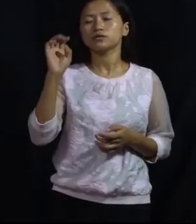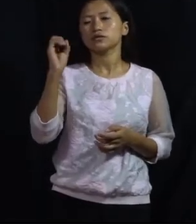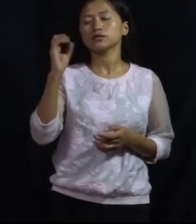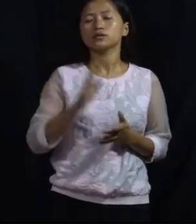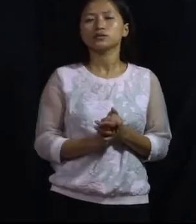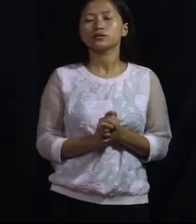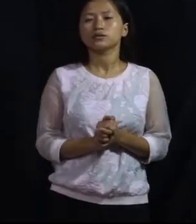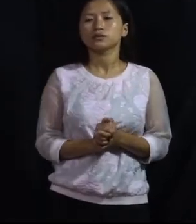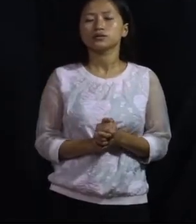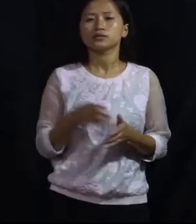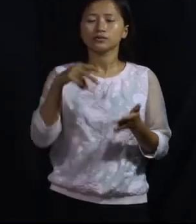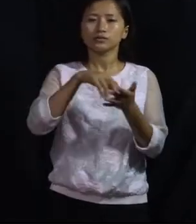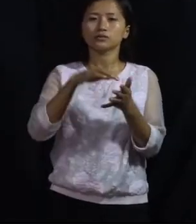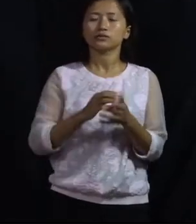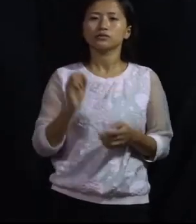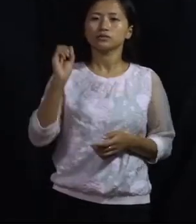stood at